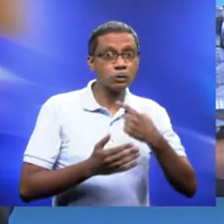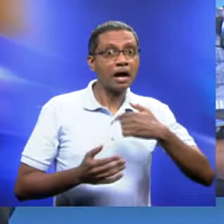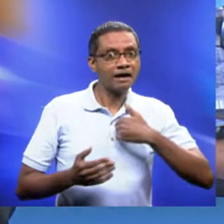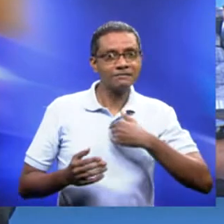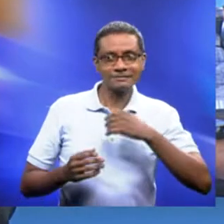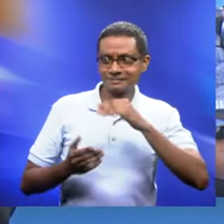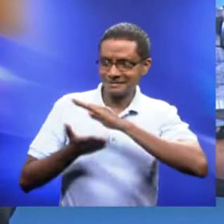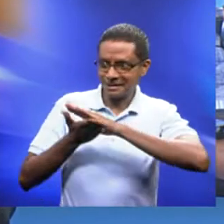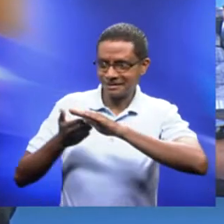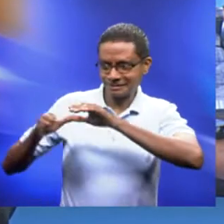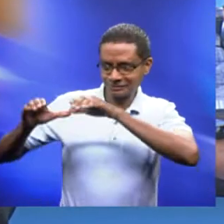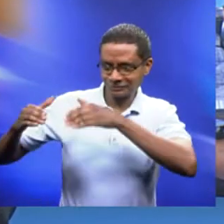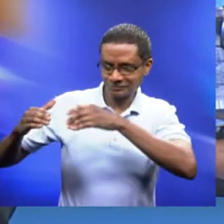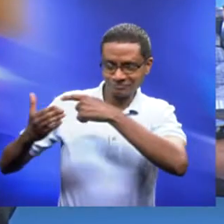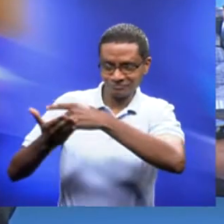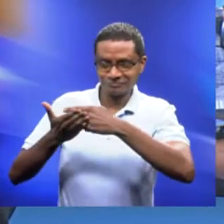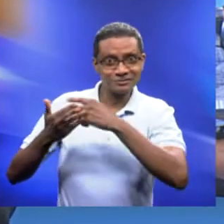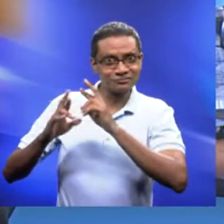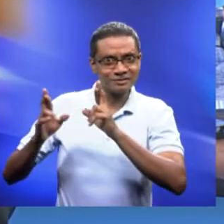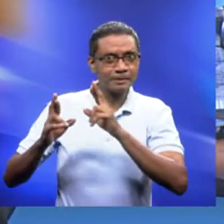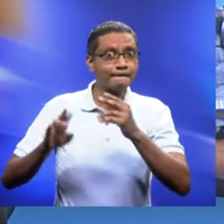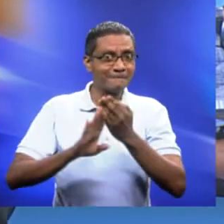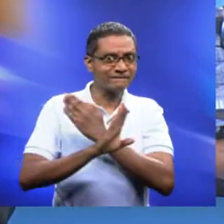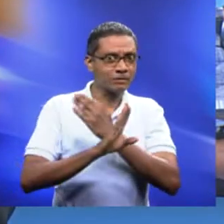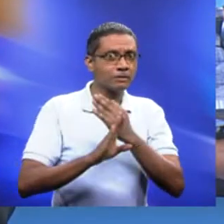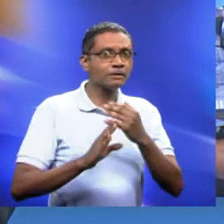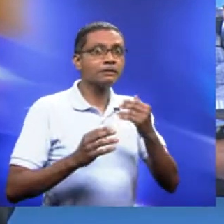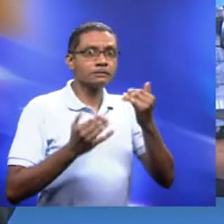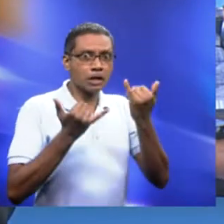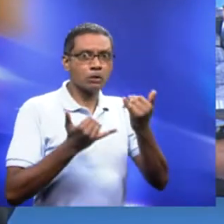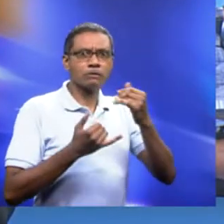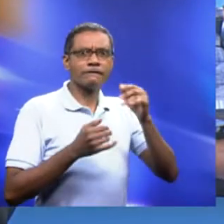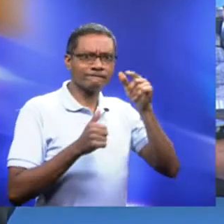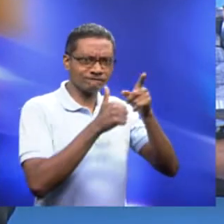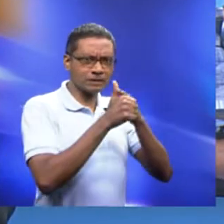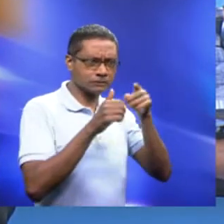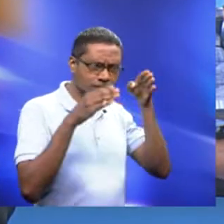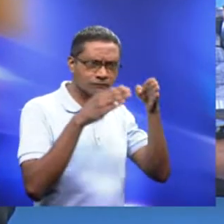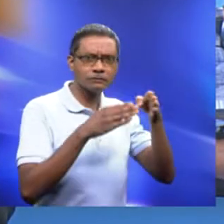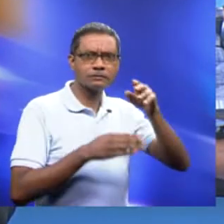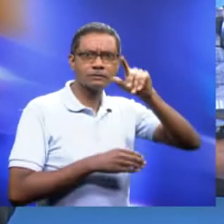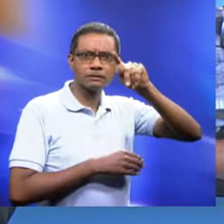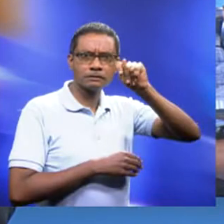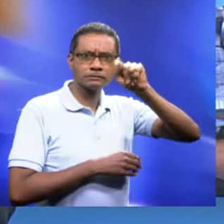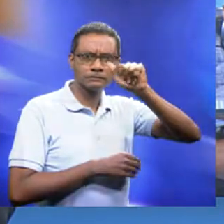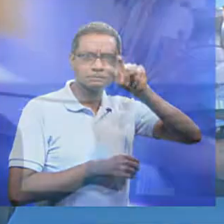panel to you, let's first hear from TATT's CEO, Mrs. Cynthia Reddock Downs.